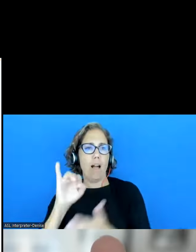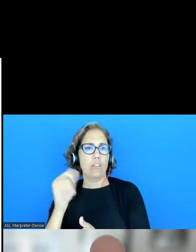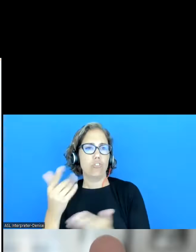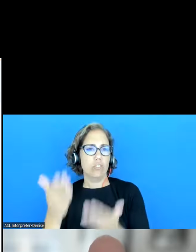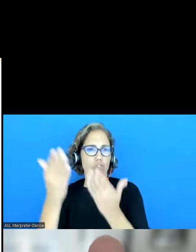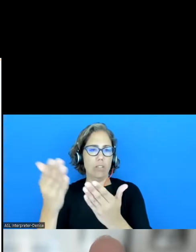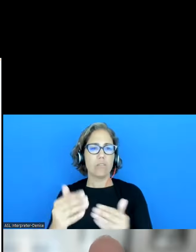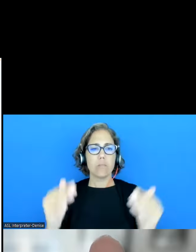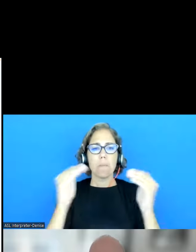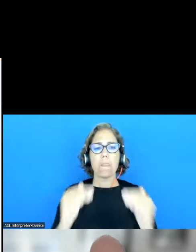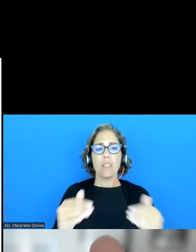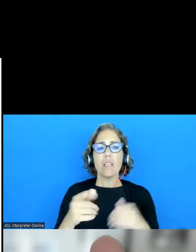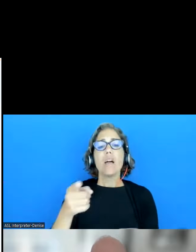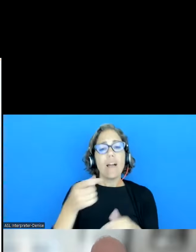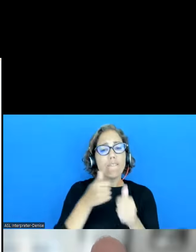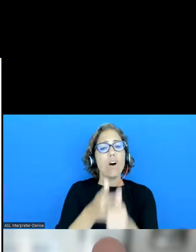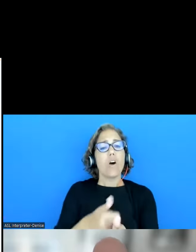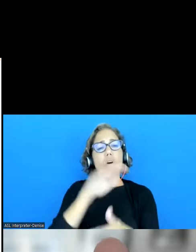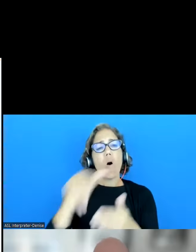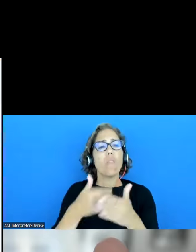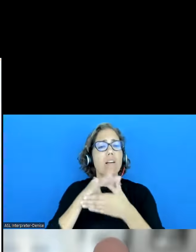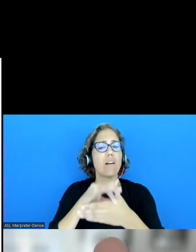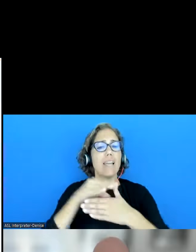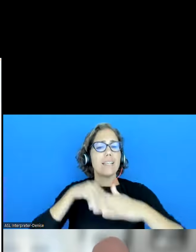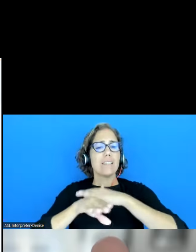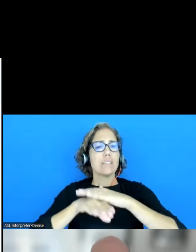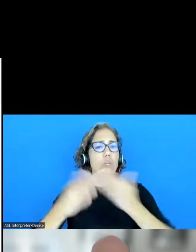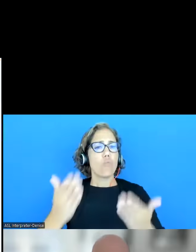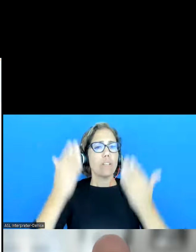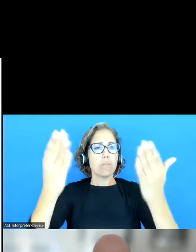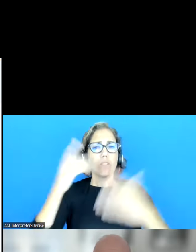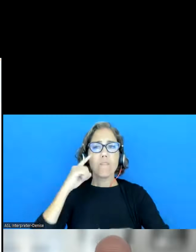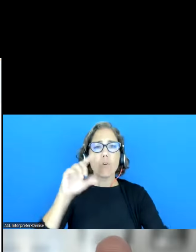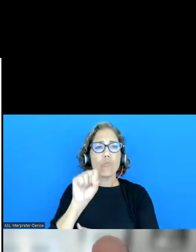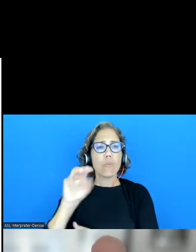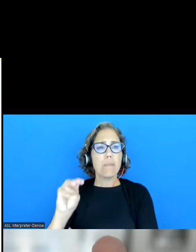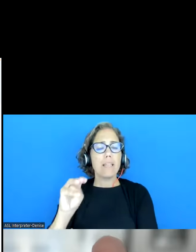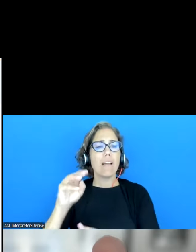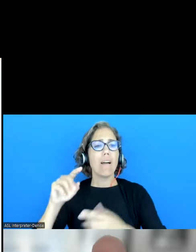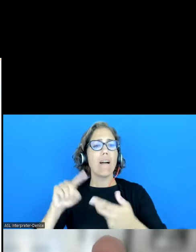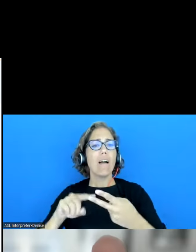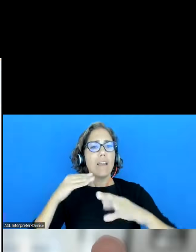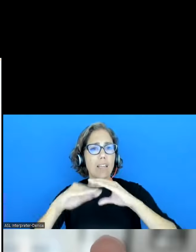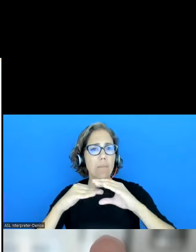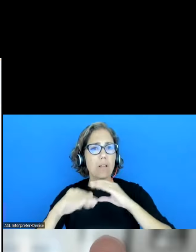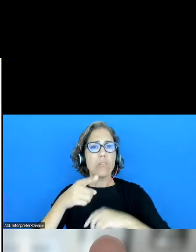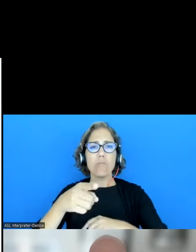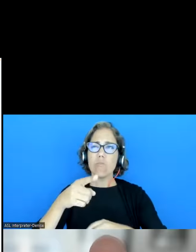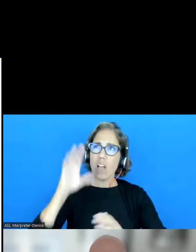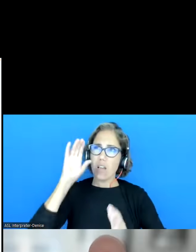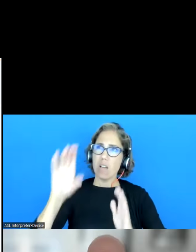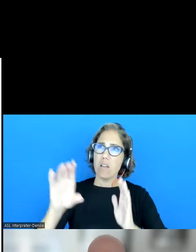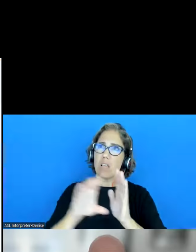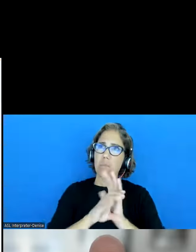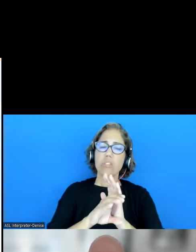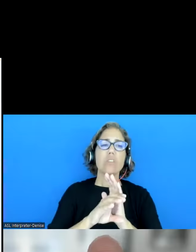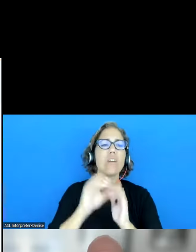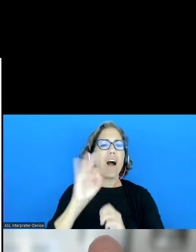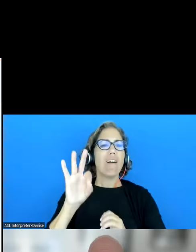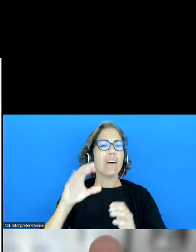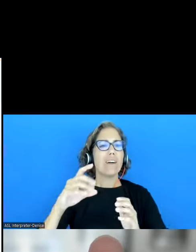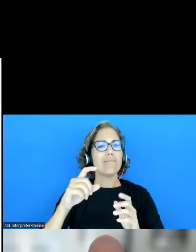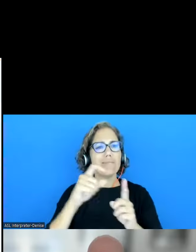of our other content accessibility recommendations. So on social media and email, think about the uses of images of text, for example, or